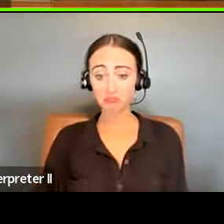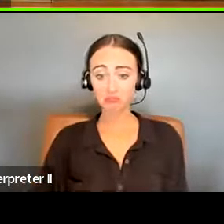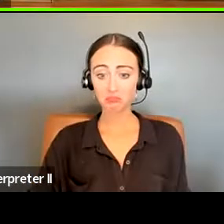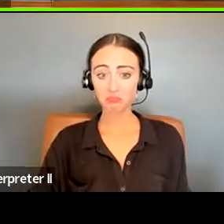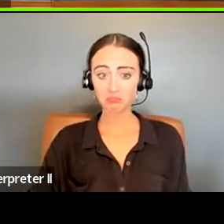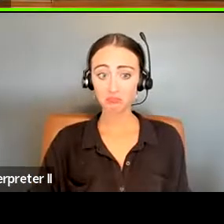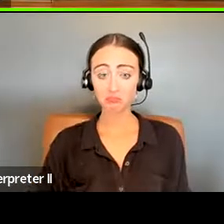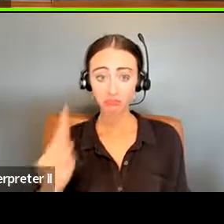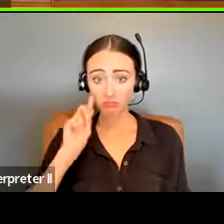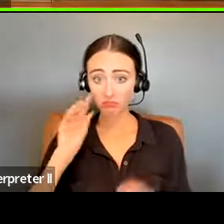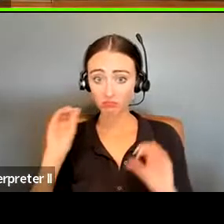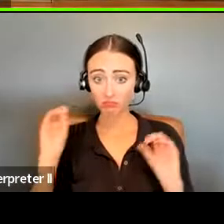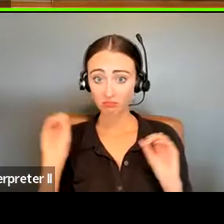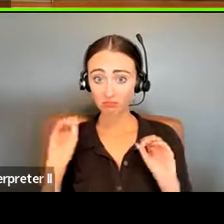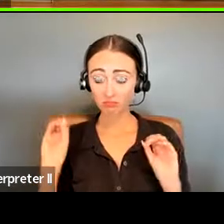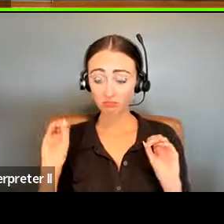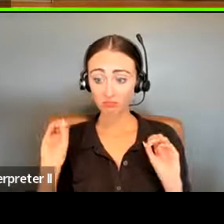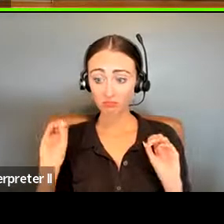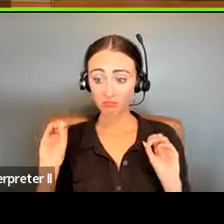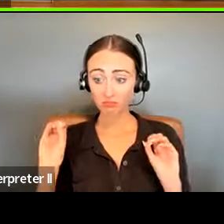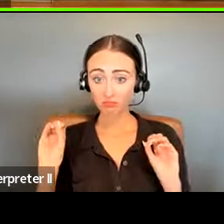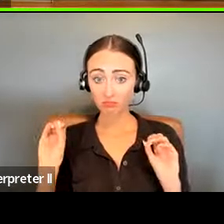I don't see or hear any no votes.